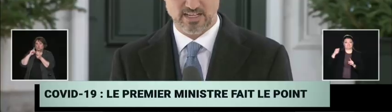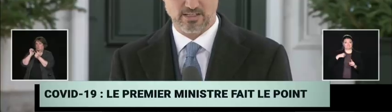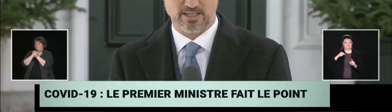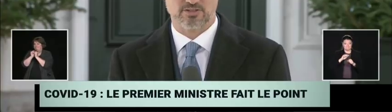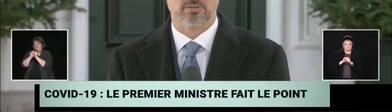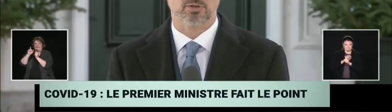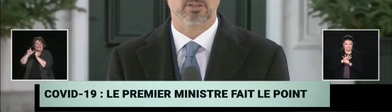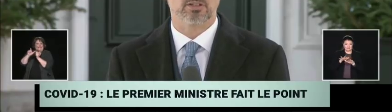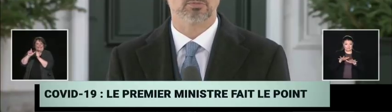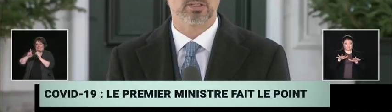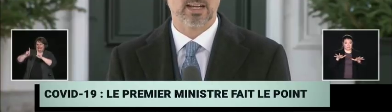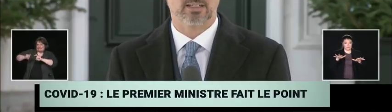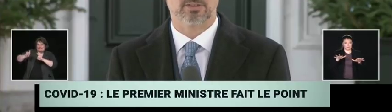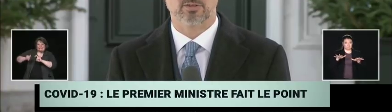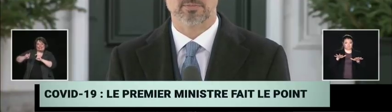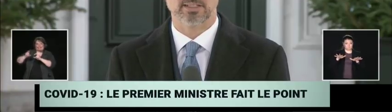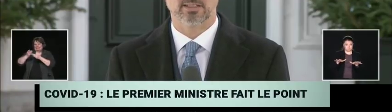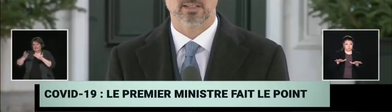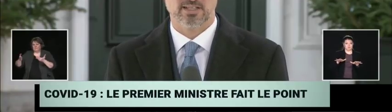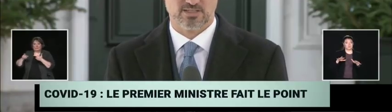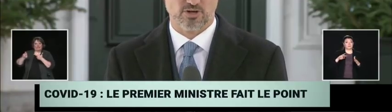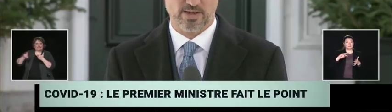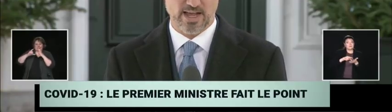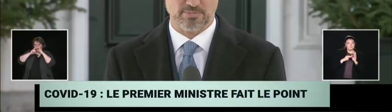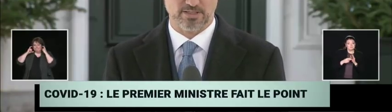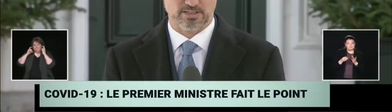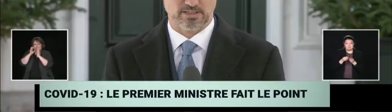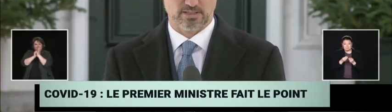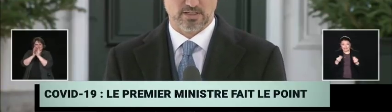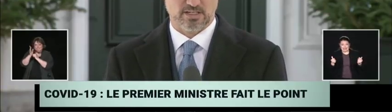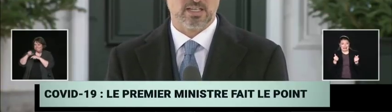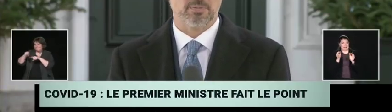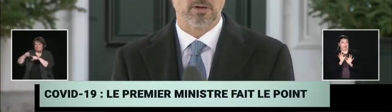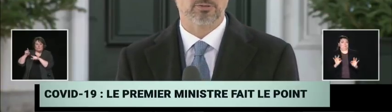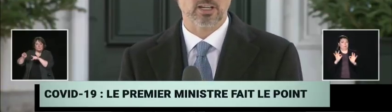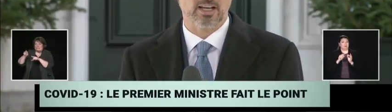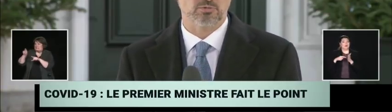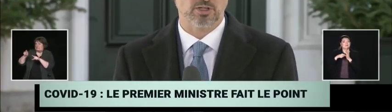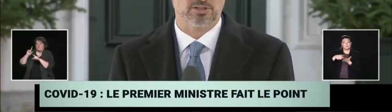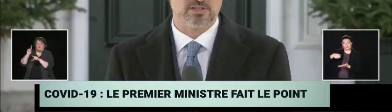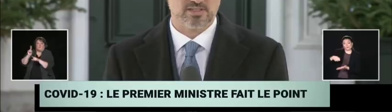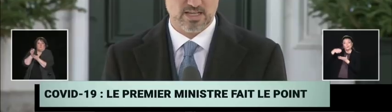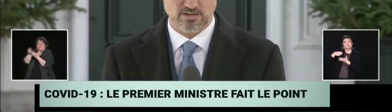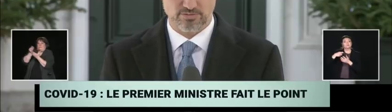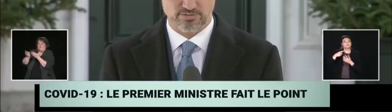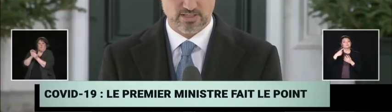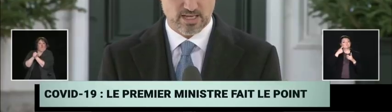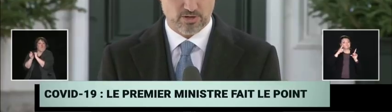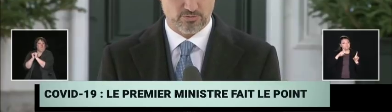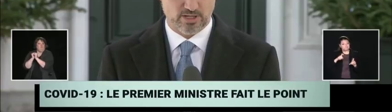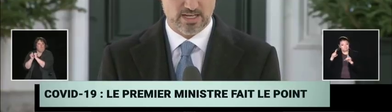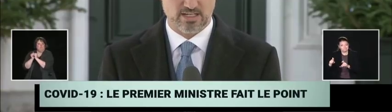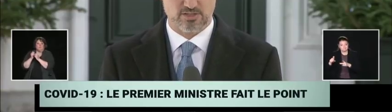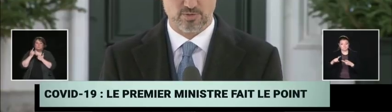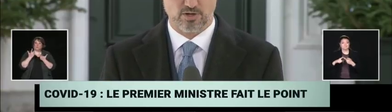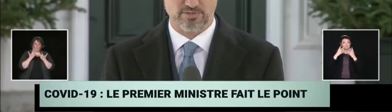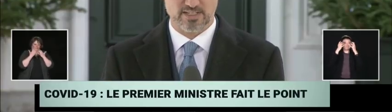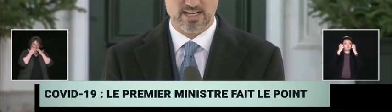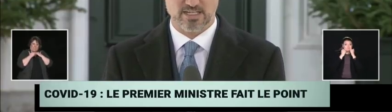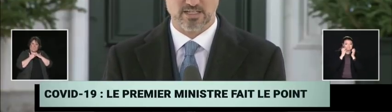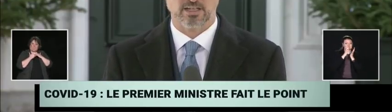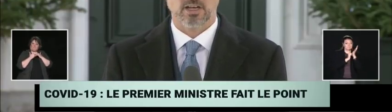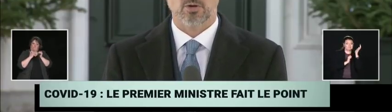kits, ventilators, and personal protective equipment is going up. To keep our frontline workers safe and care for Canadians